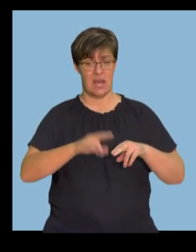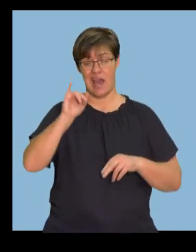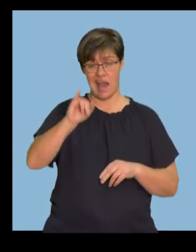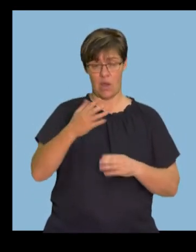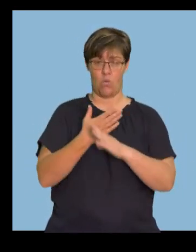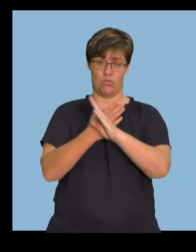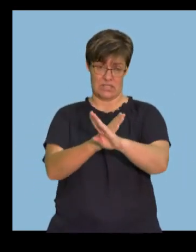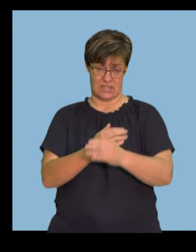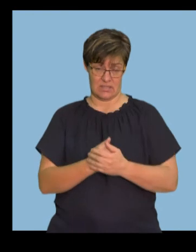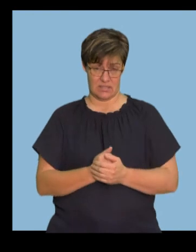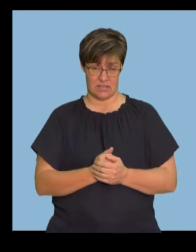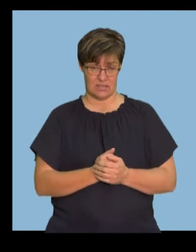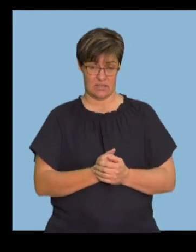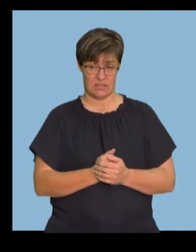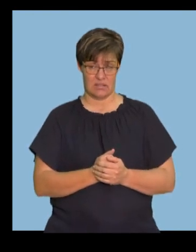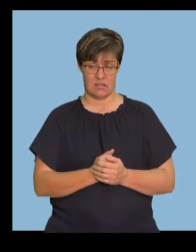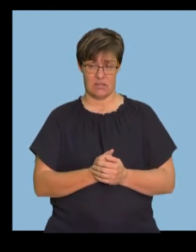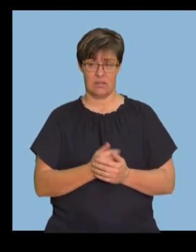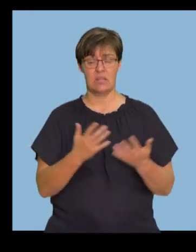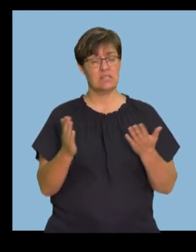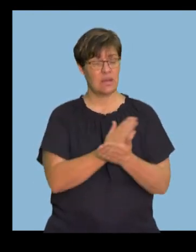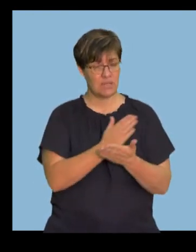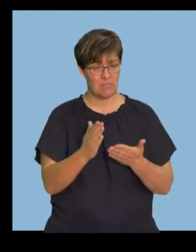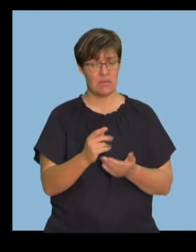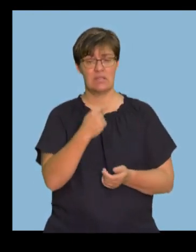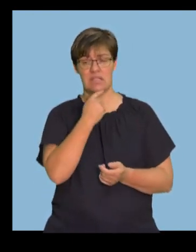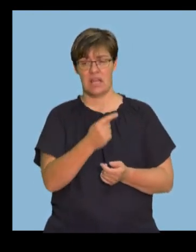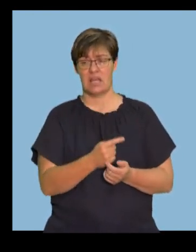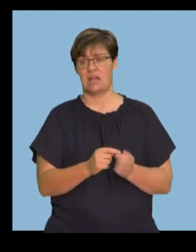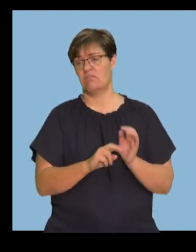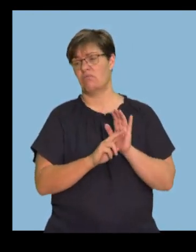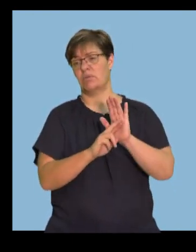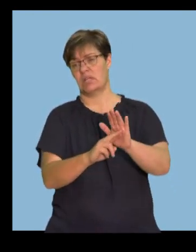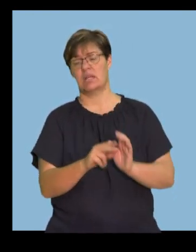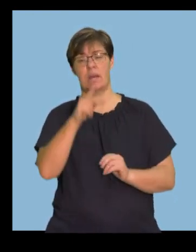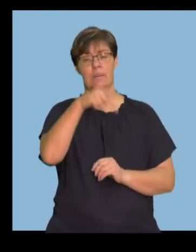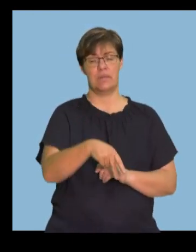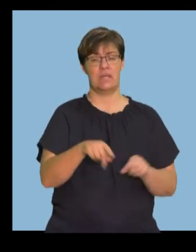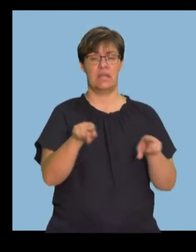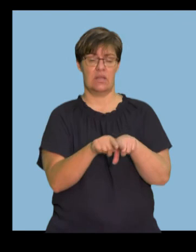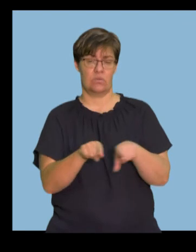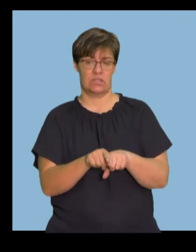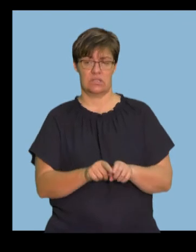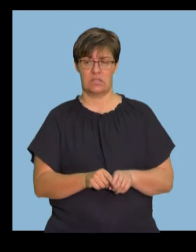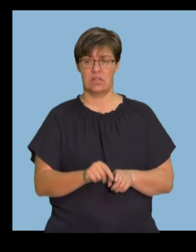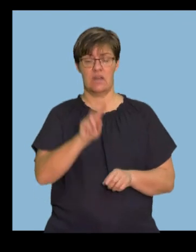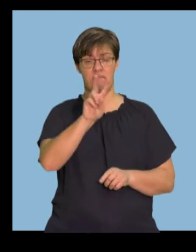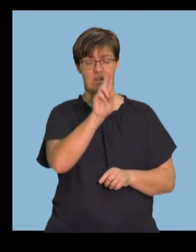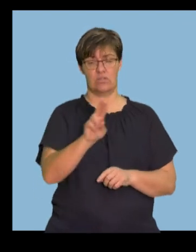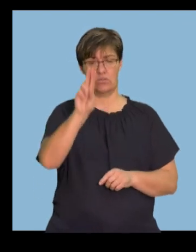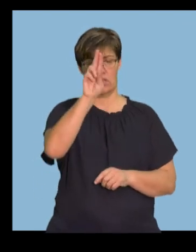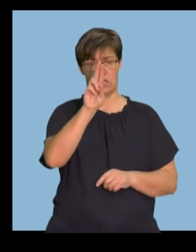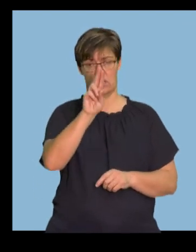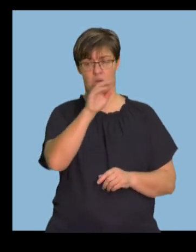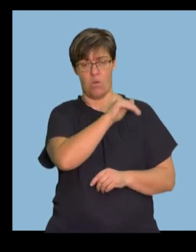the current or the resistance. In this case, when we sometimes would write this or represent it in terms of P is equals